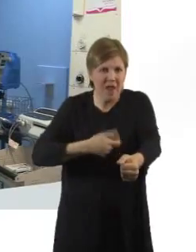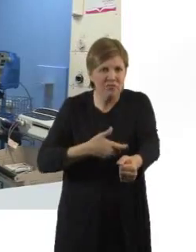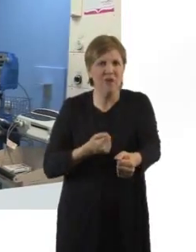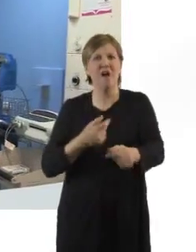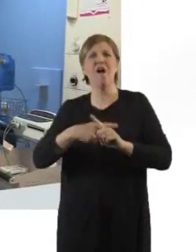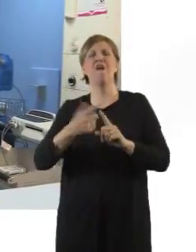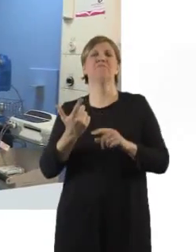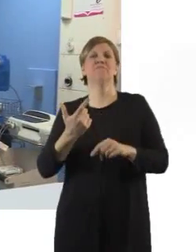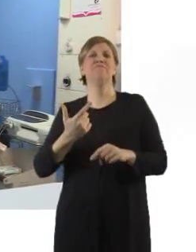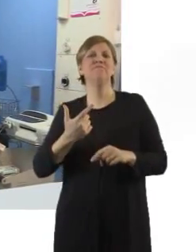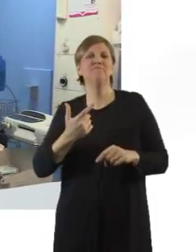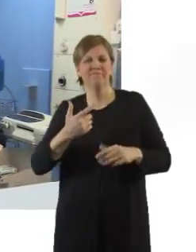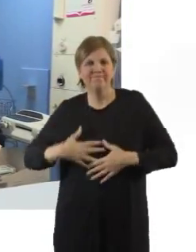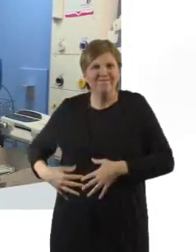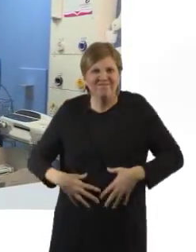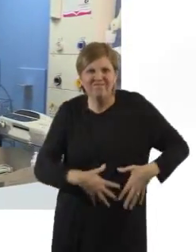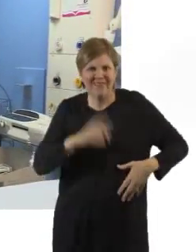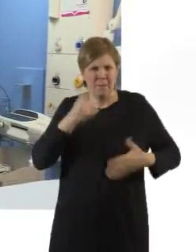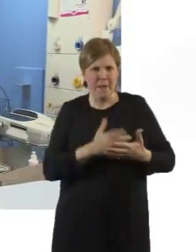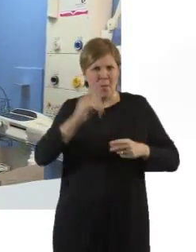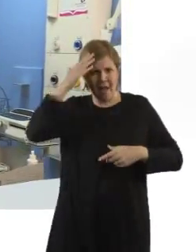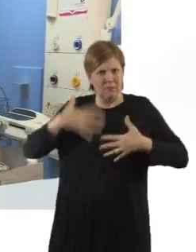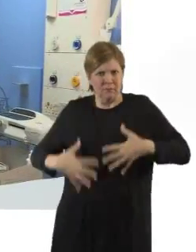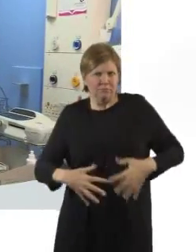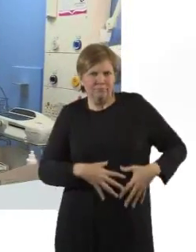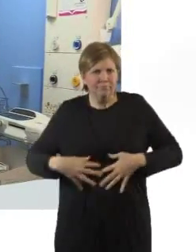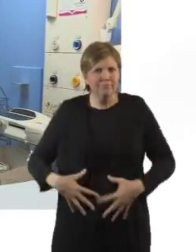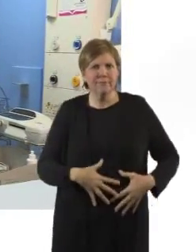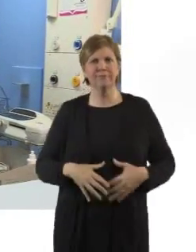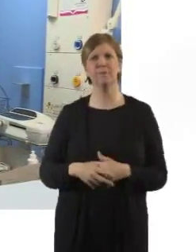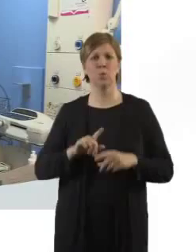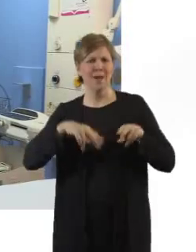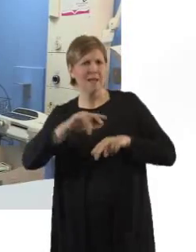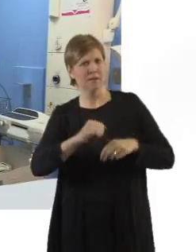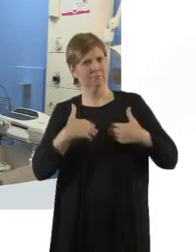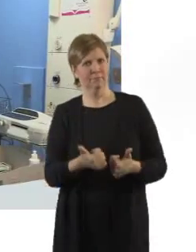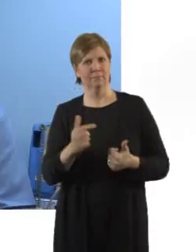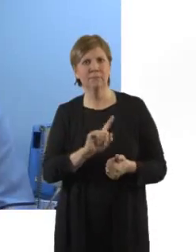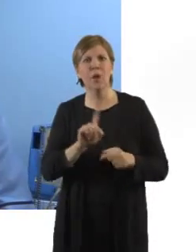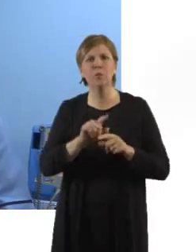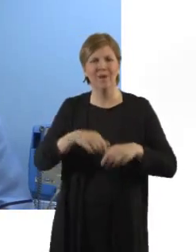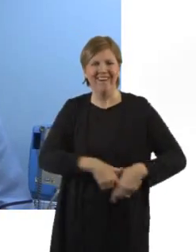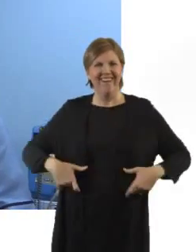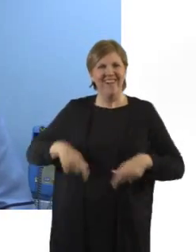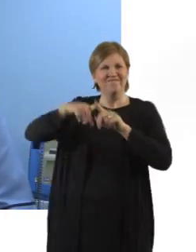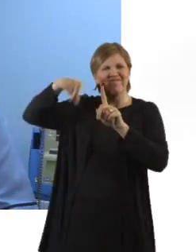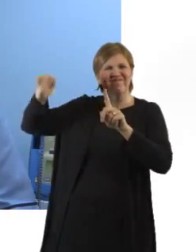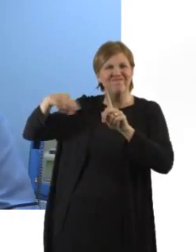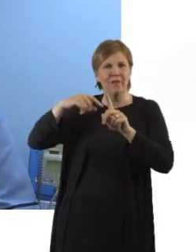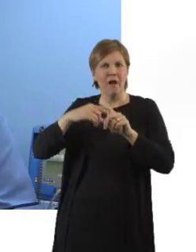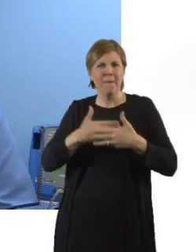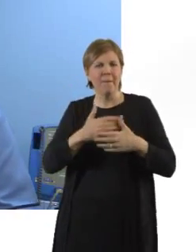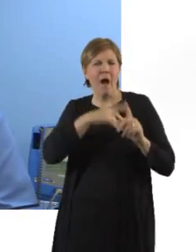EA, Mum's arrived in maternity assessment. What's going to happen now? Well, we're going to do a full clinical examination on the mum. We firstly will assess